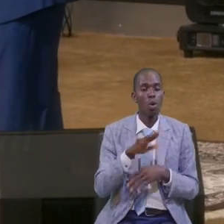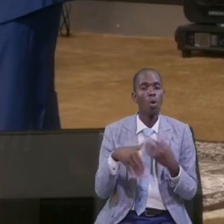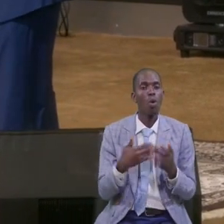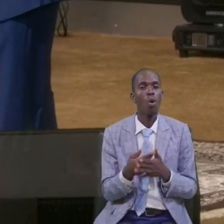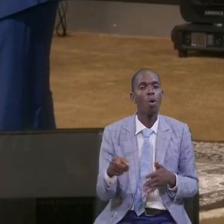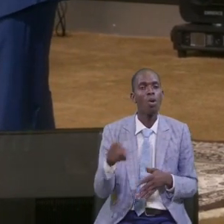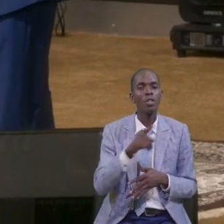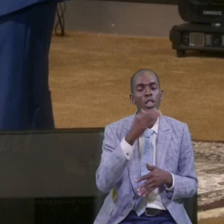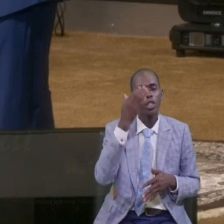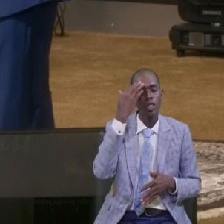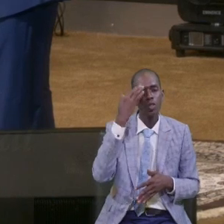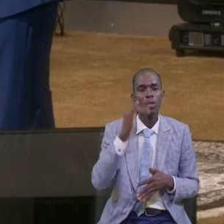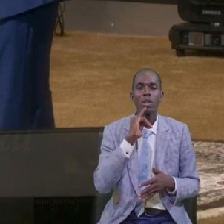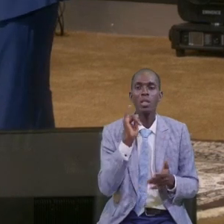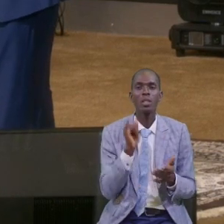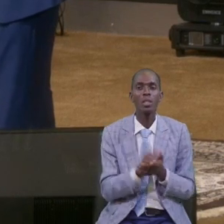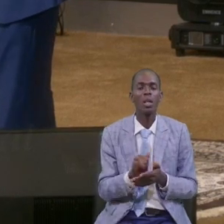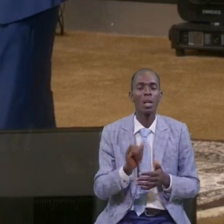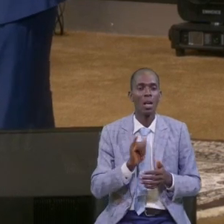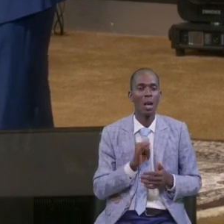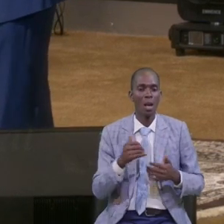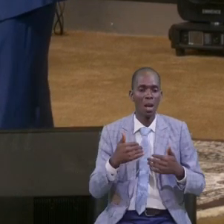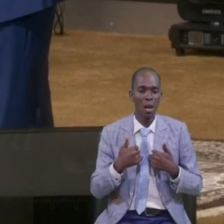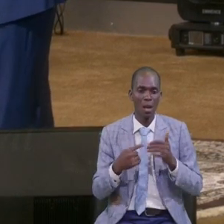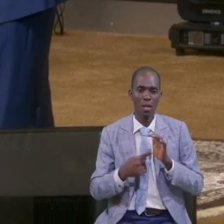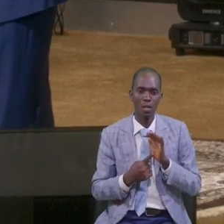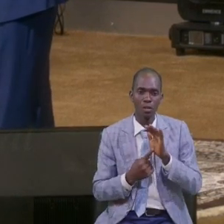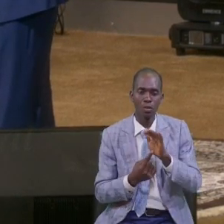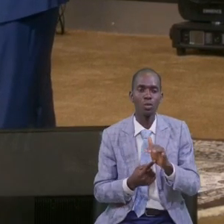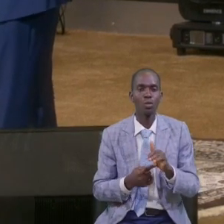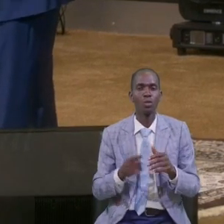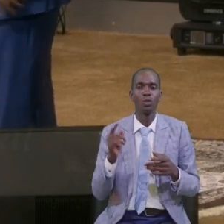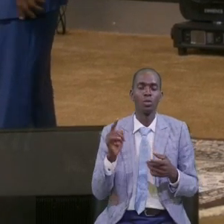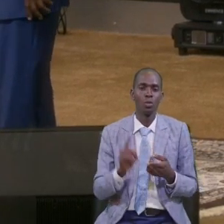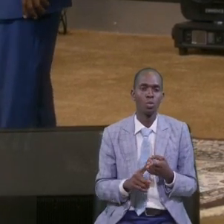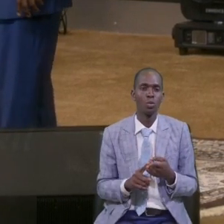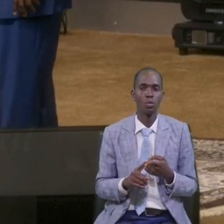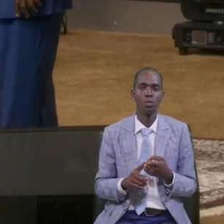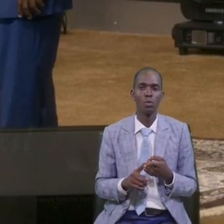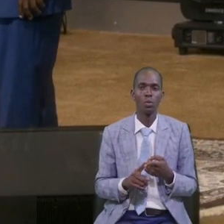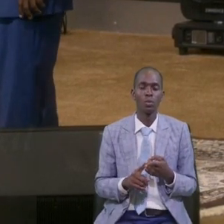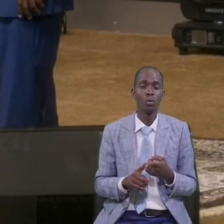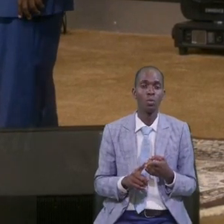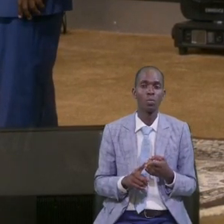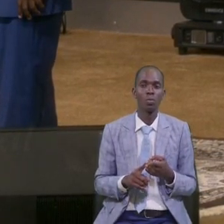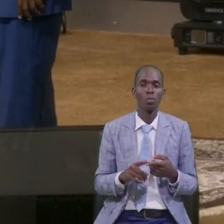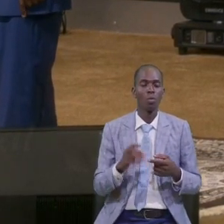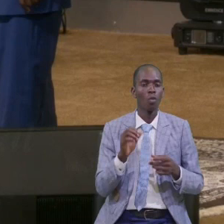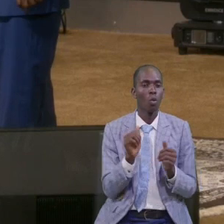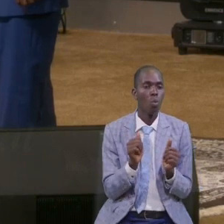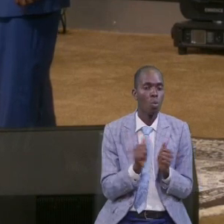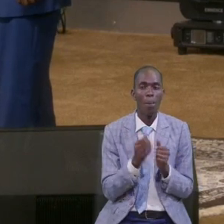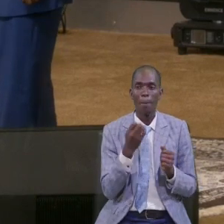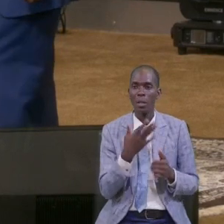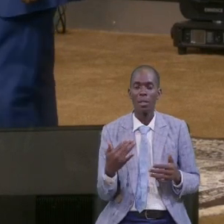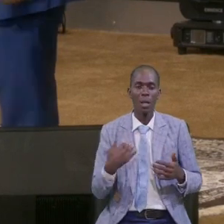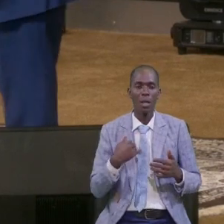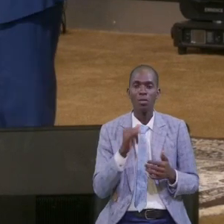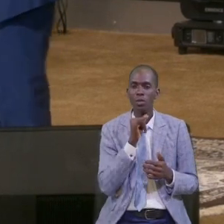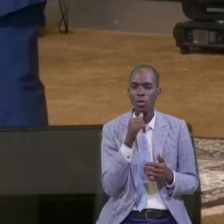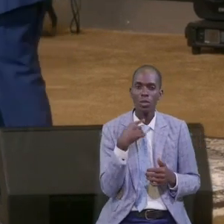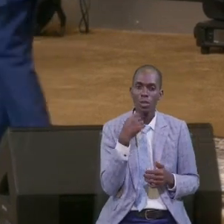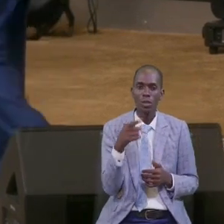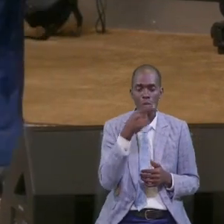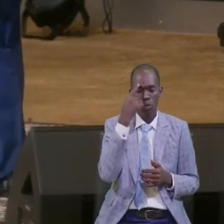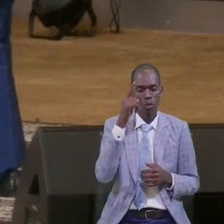that I have revealed unto you, Jesus said, but there are many things I've not told you, because ye cannot